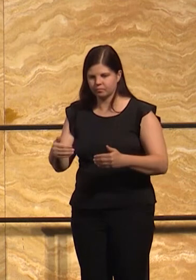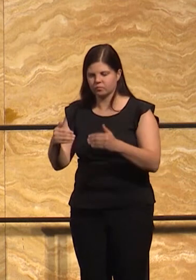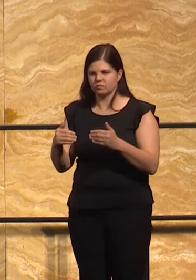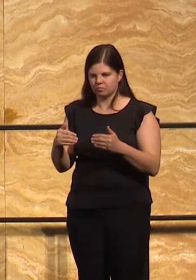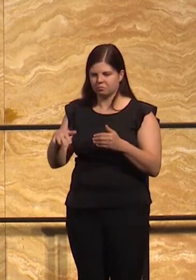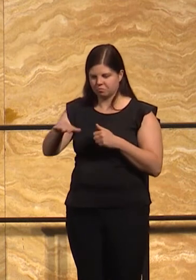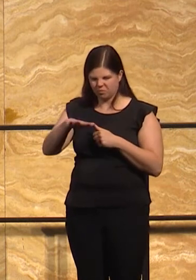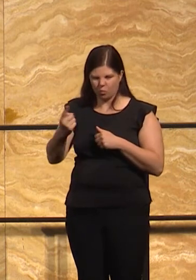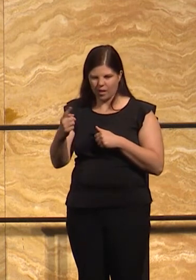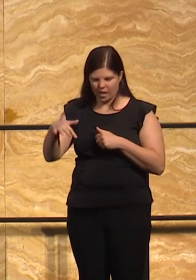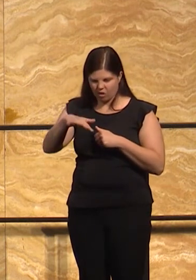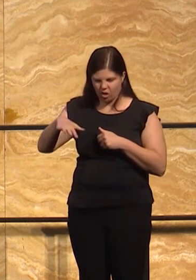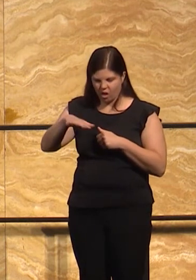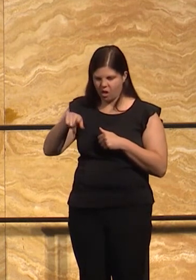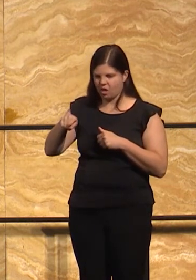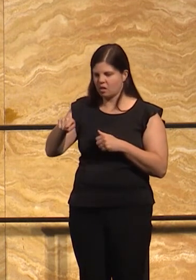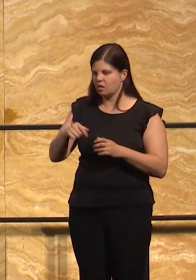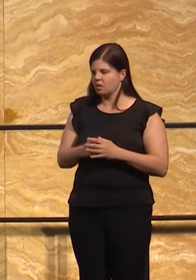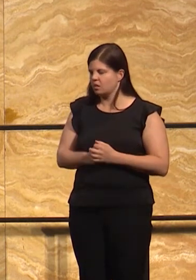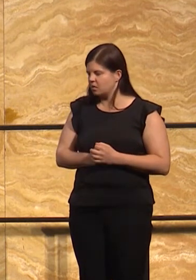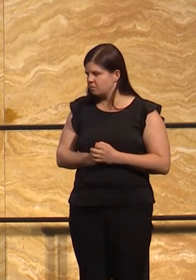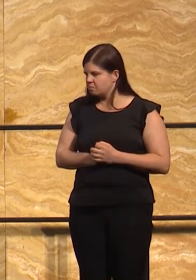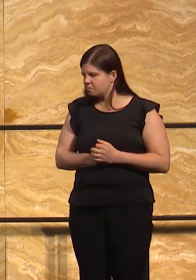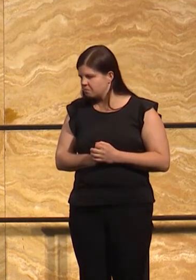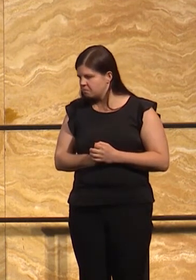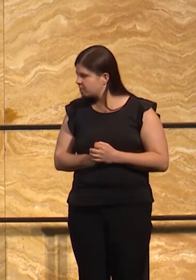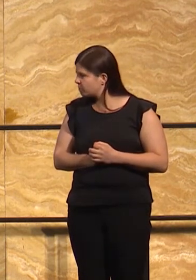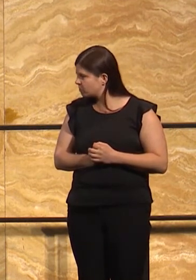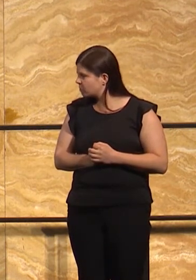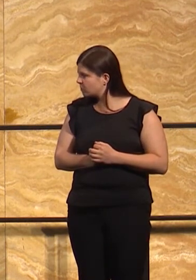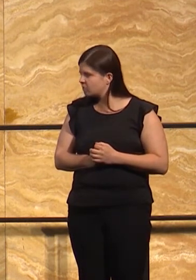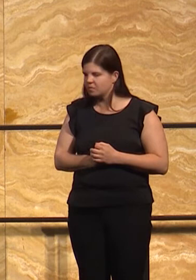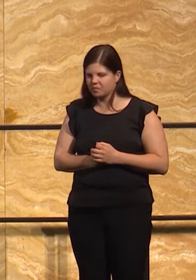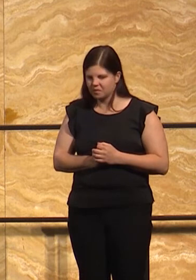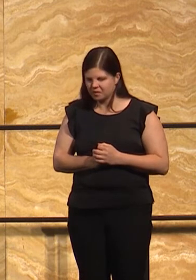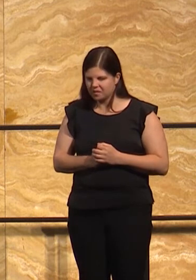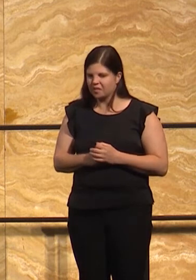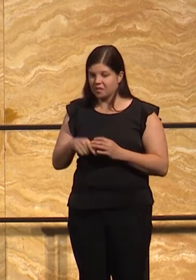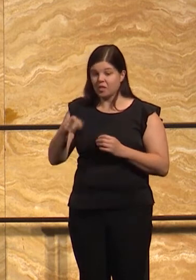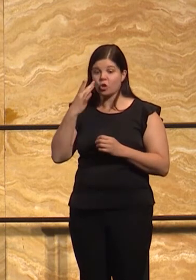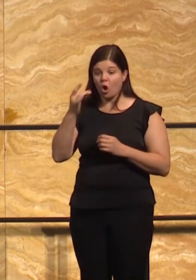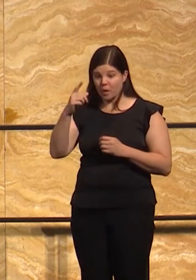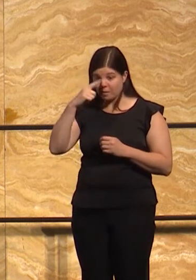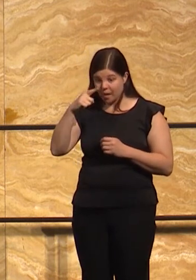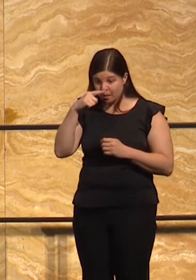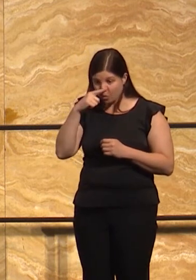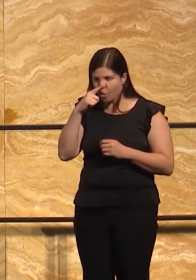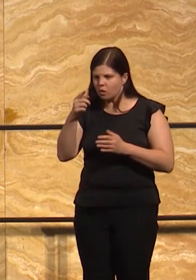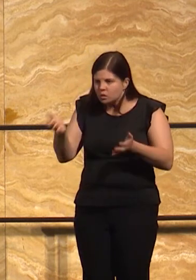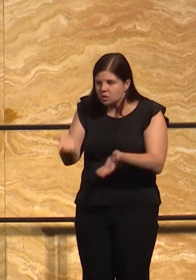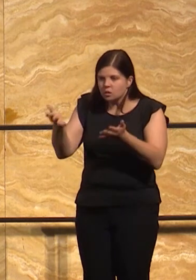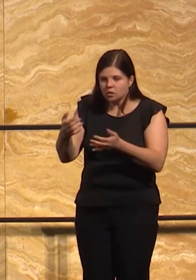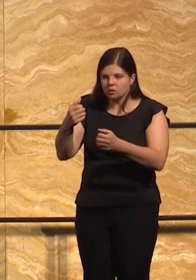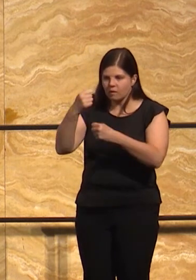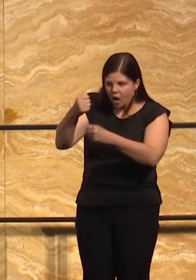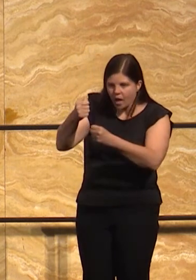area and voluntarily, unilaterally cantoned, common people were urging our fighters to